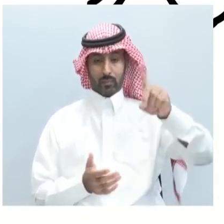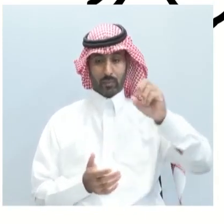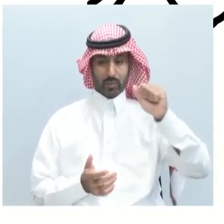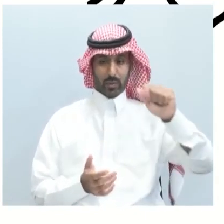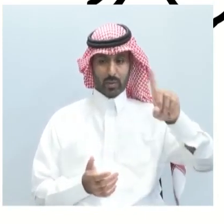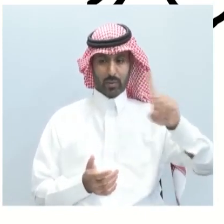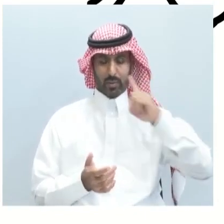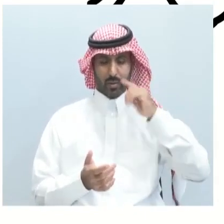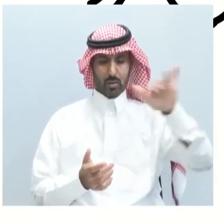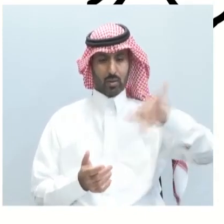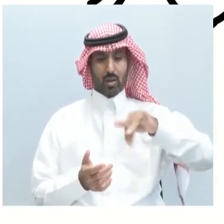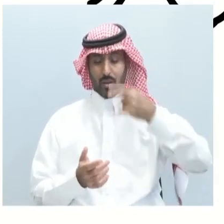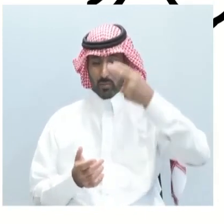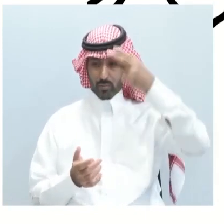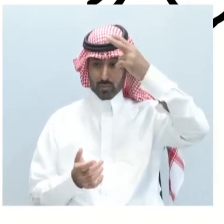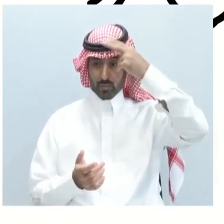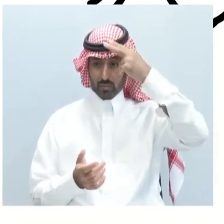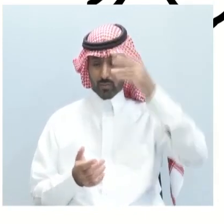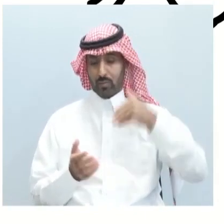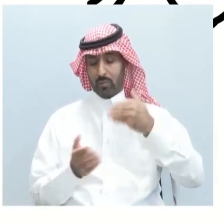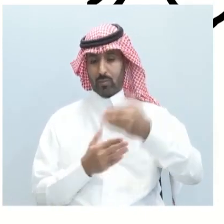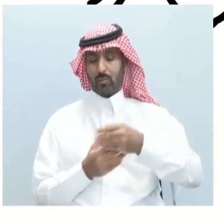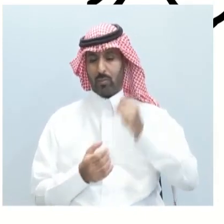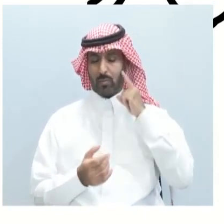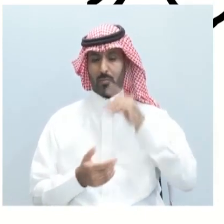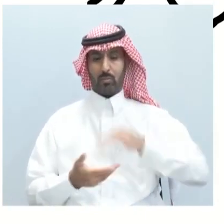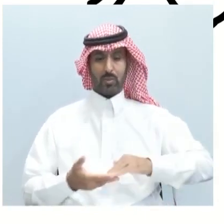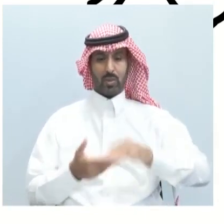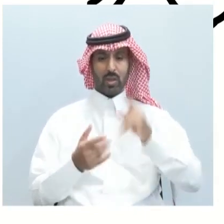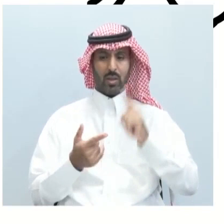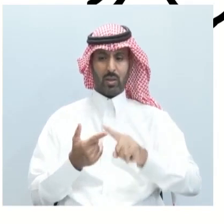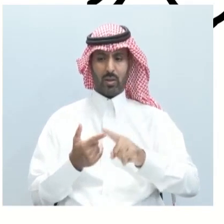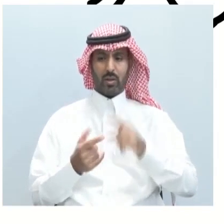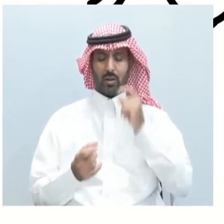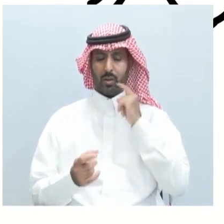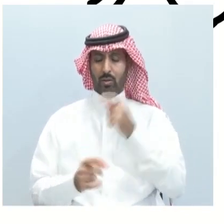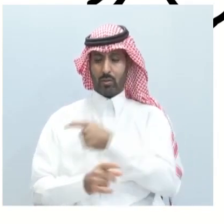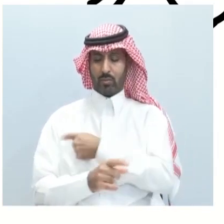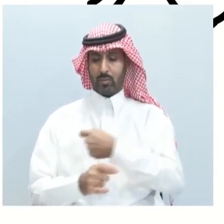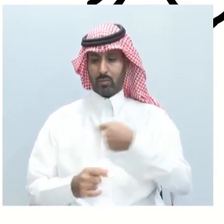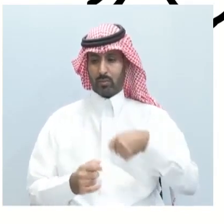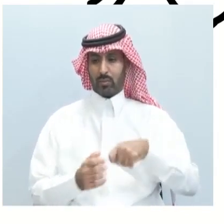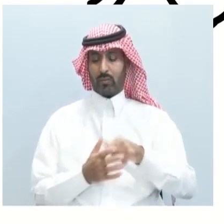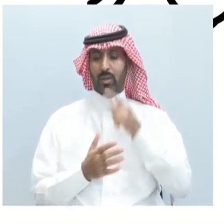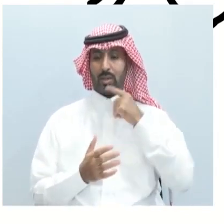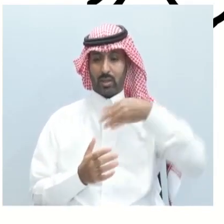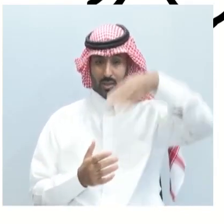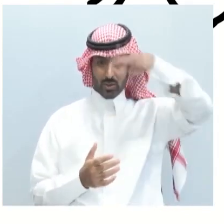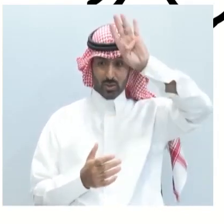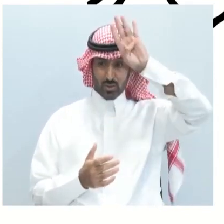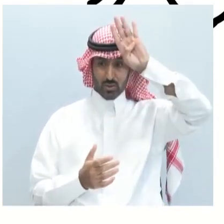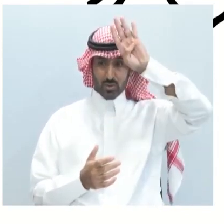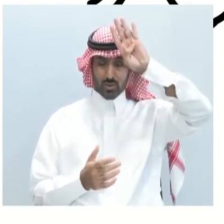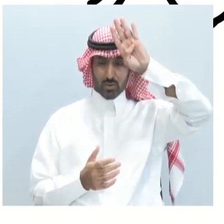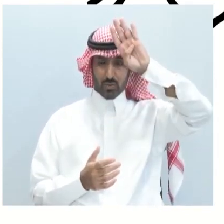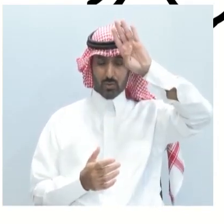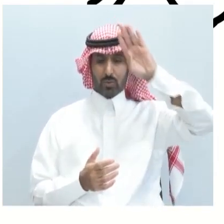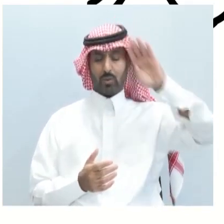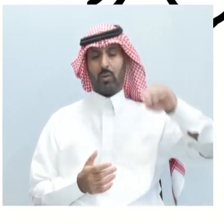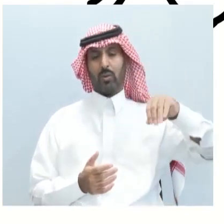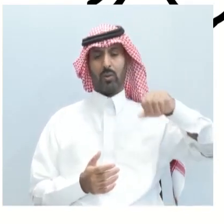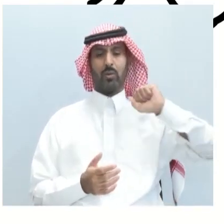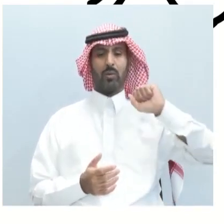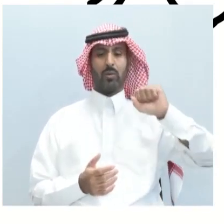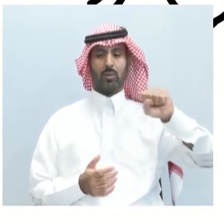soon returned to Saudi Arabia and became an Assistant Professor of Pediatric Surgery at King Saud University and a Pediatric